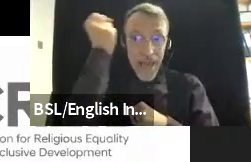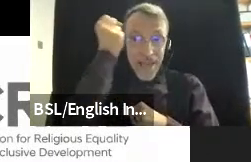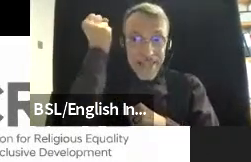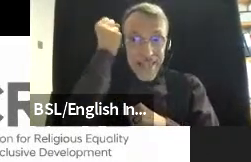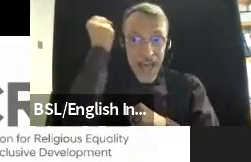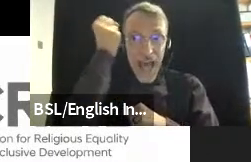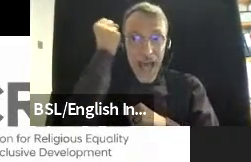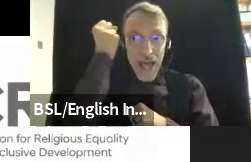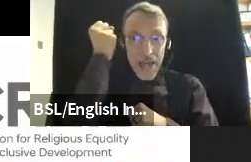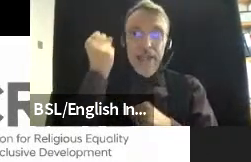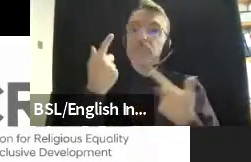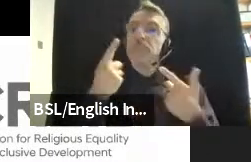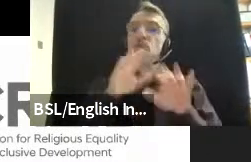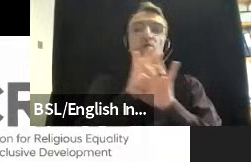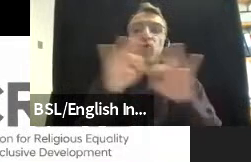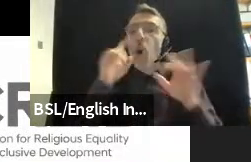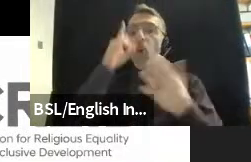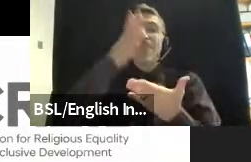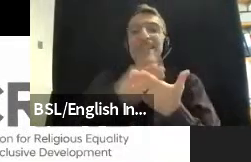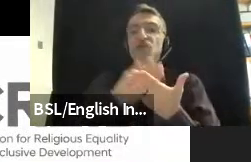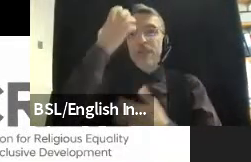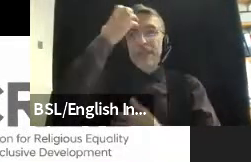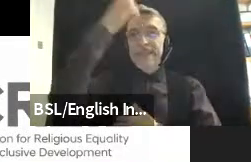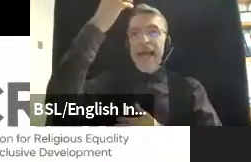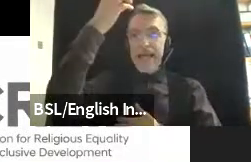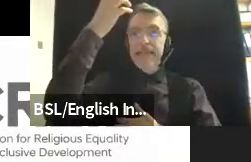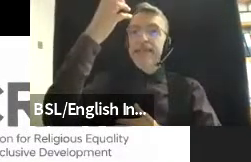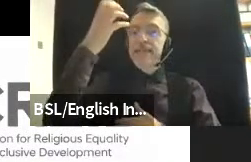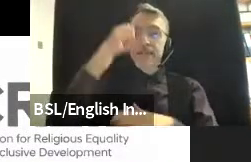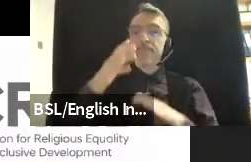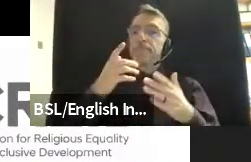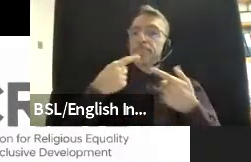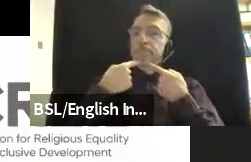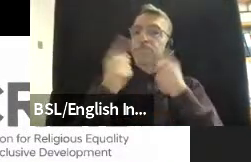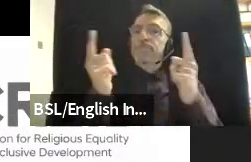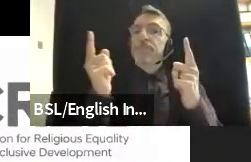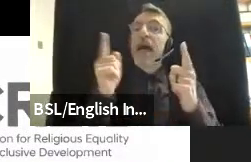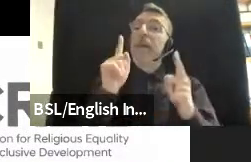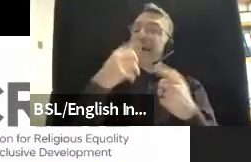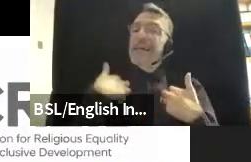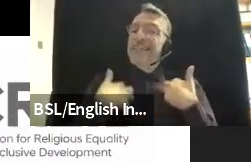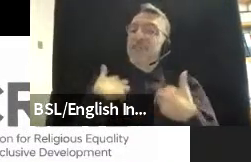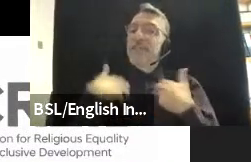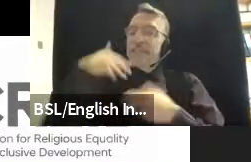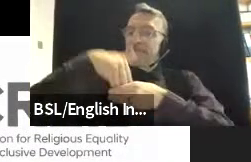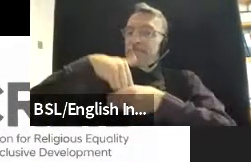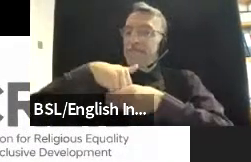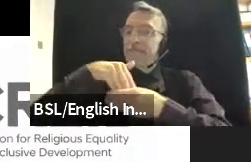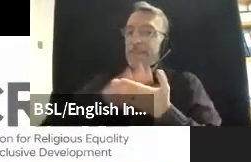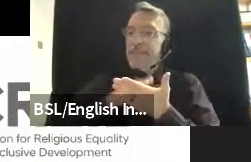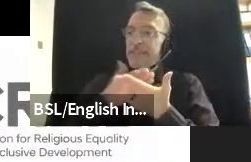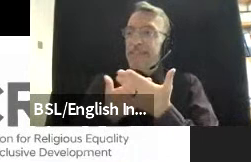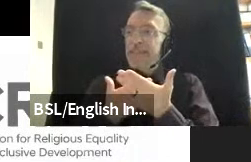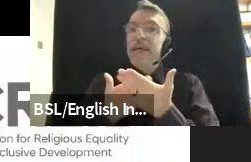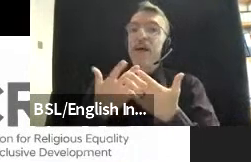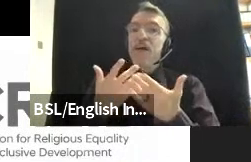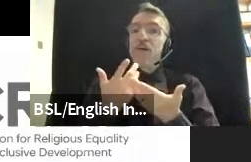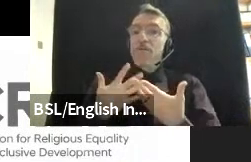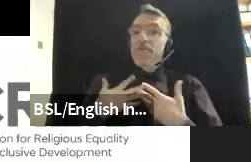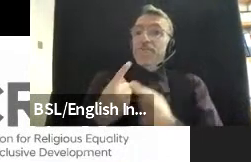proclaimed itself as a secular state, there are some interesting interpretations and discourses on freedom of religion or